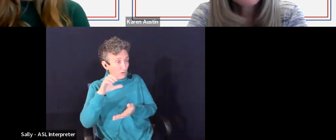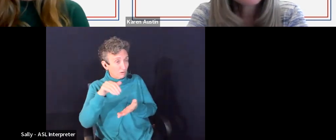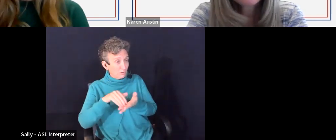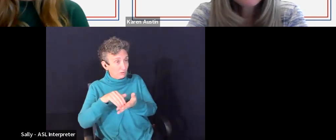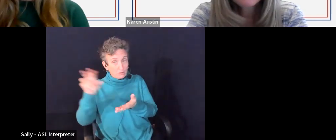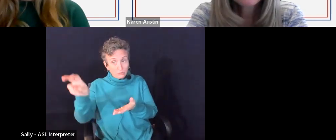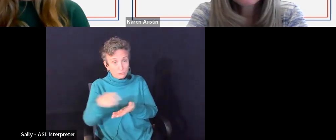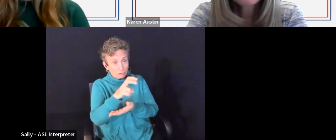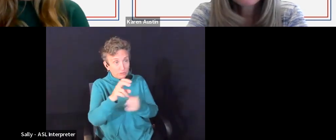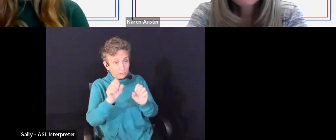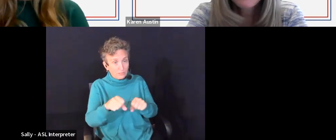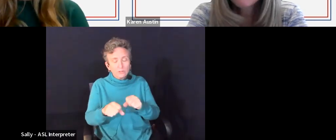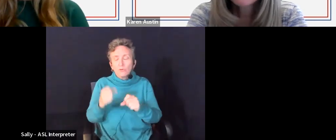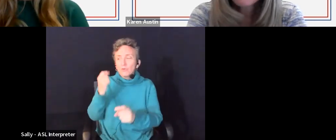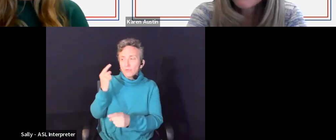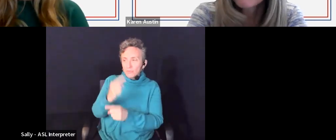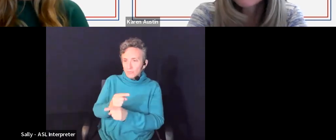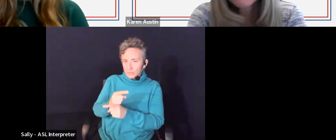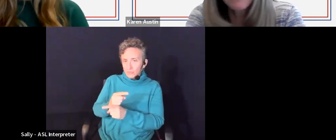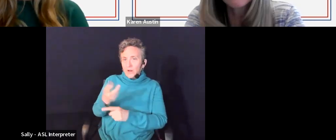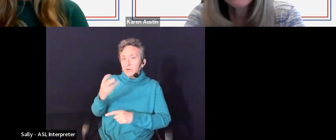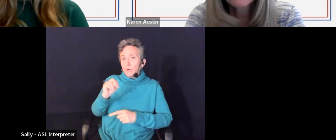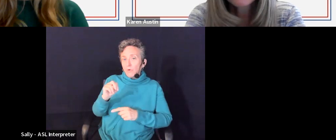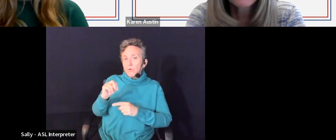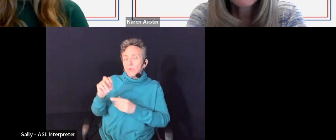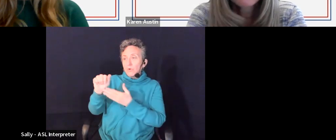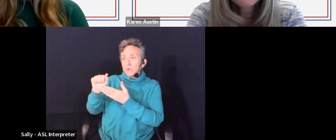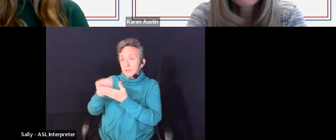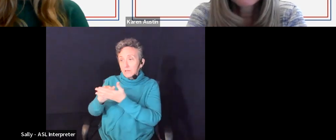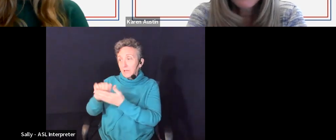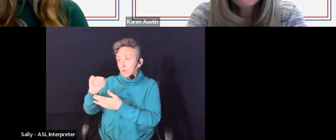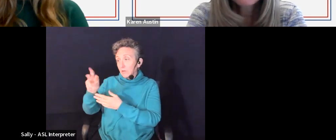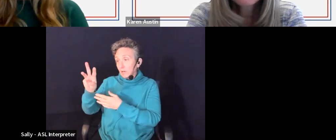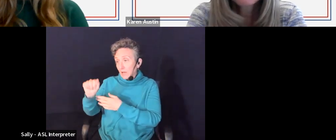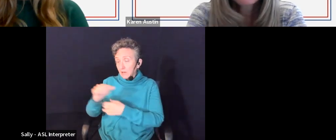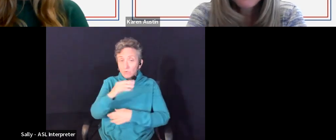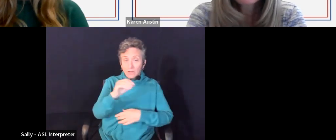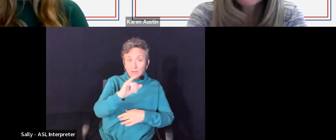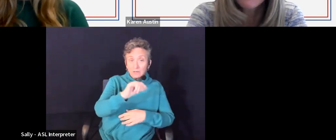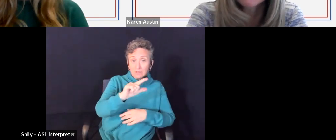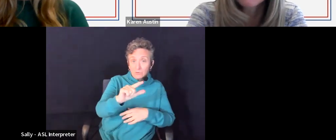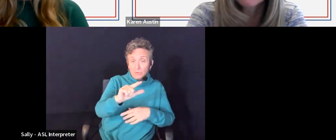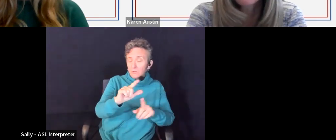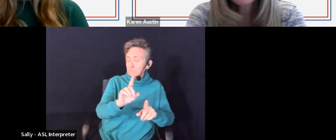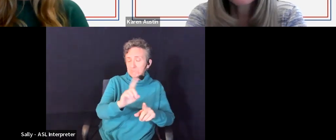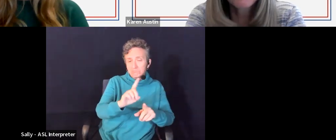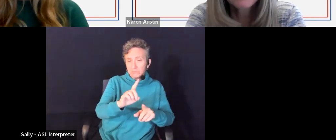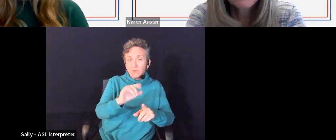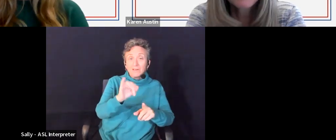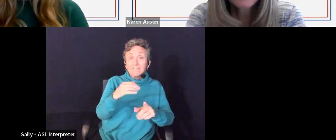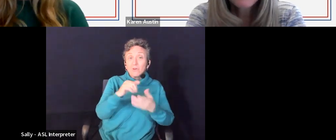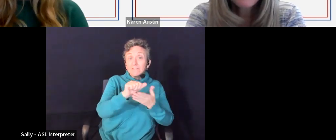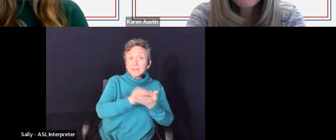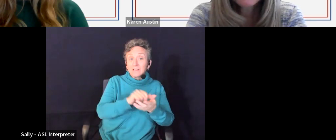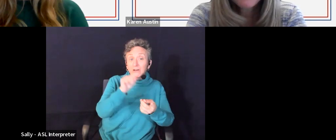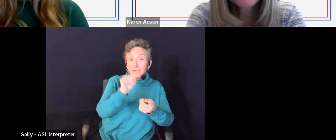you cannot own an account in Iowa and an account in Illinois. You would have to, if you had an account in Illinois and you wanted